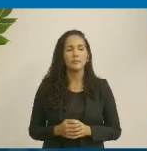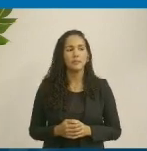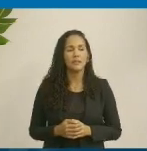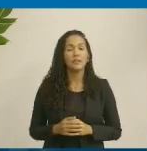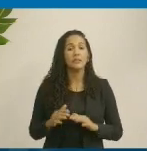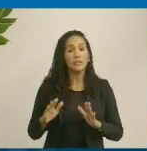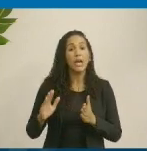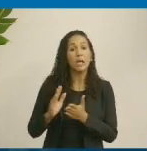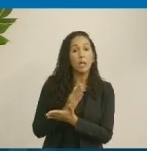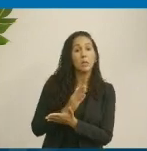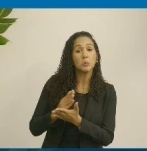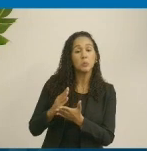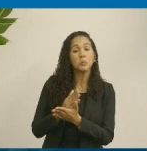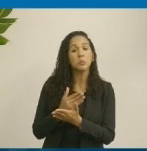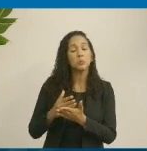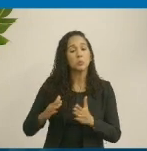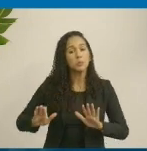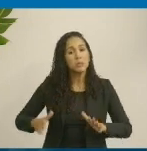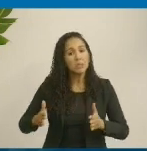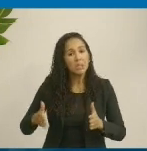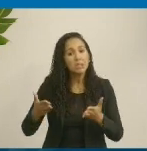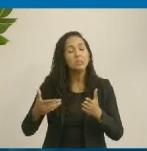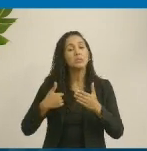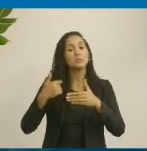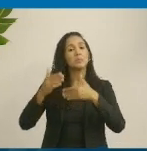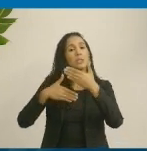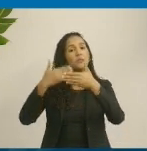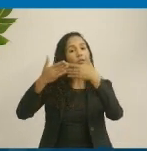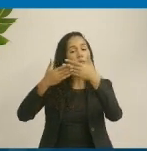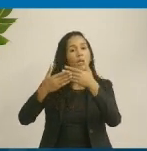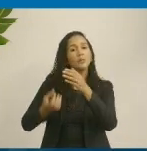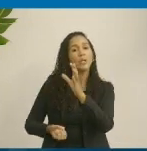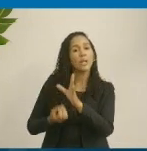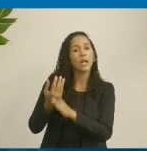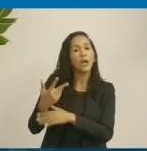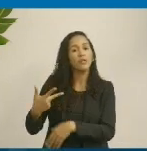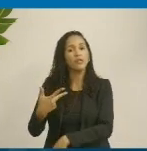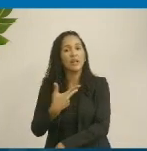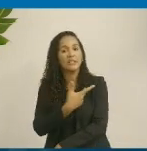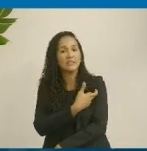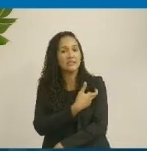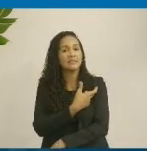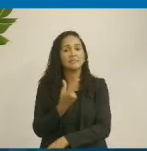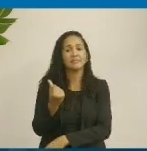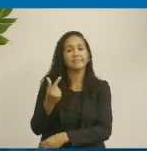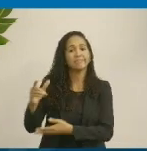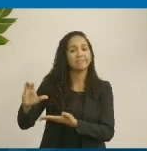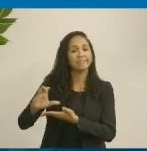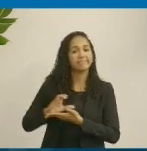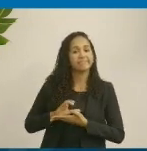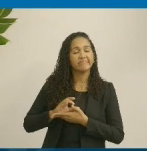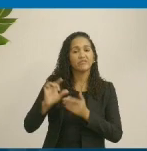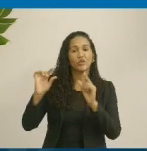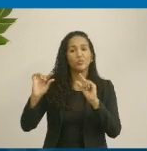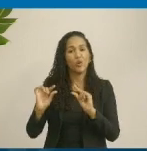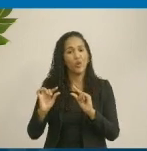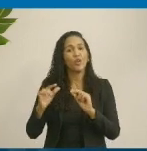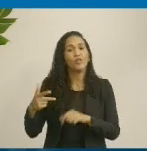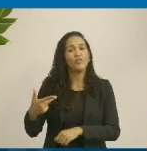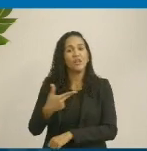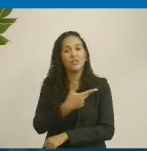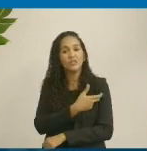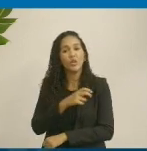with little economic return, like the ones that we used in developing